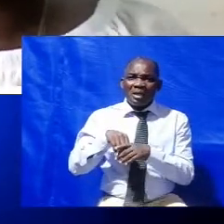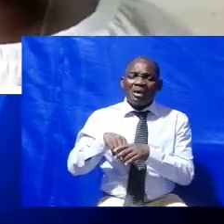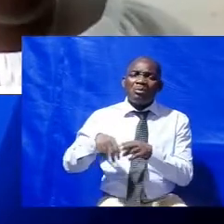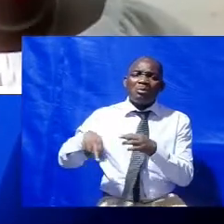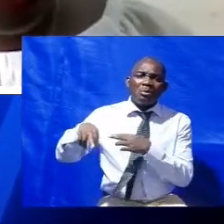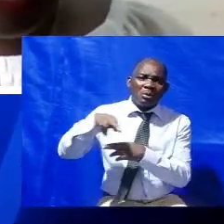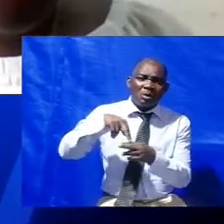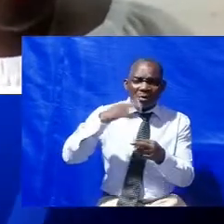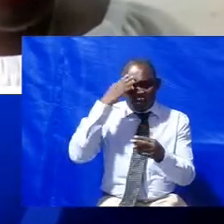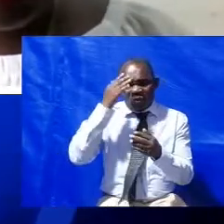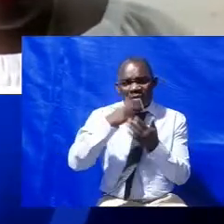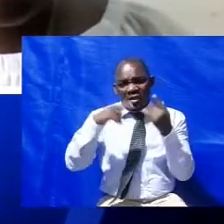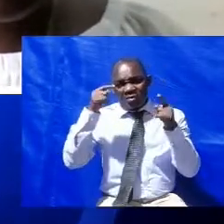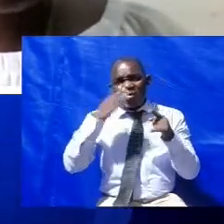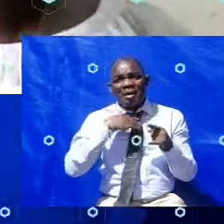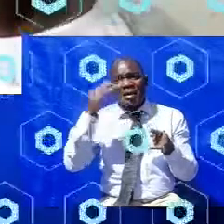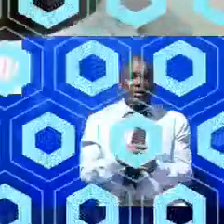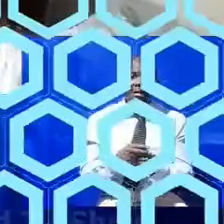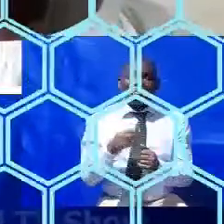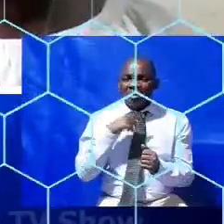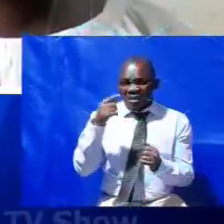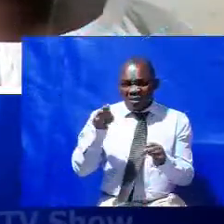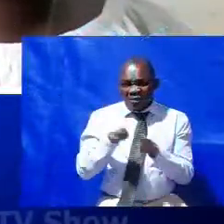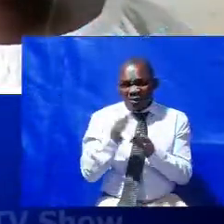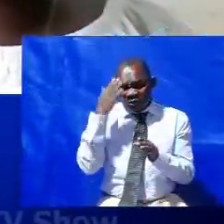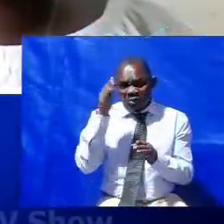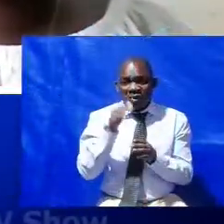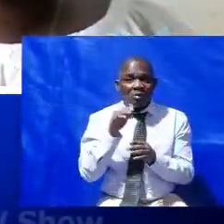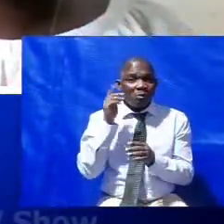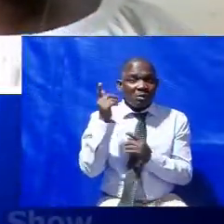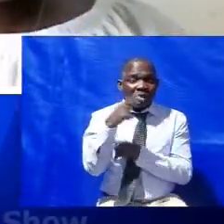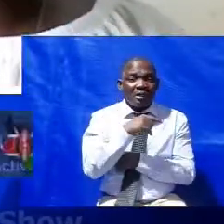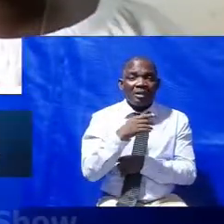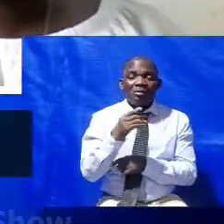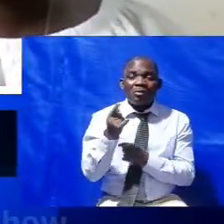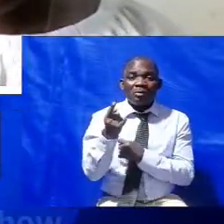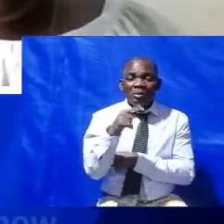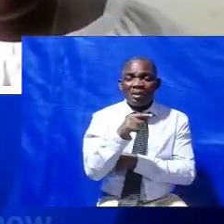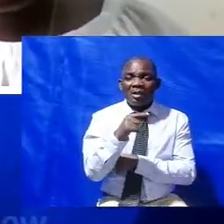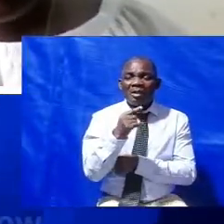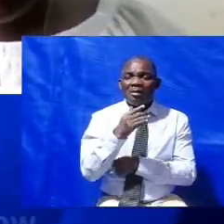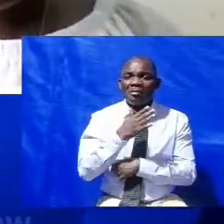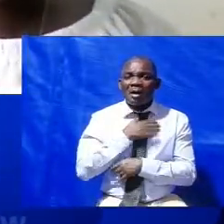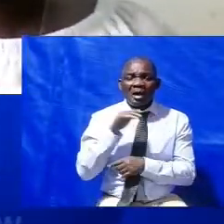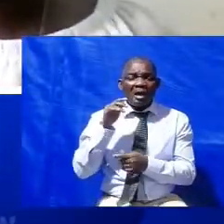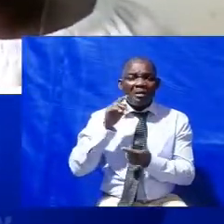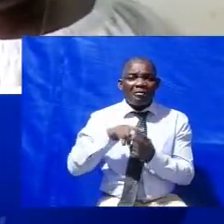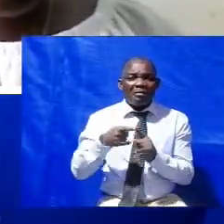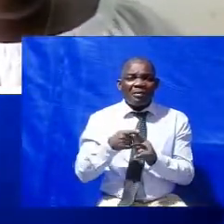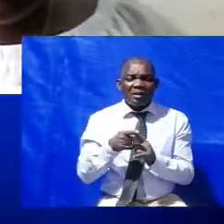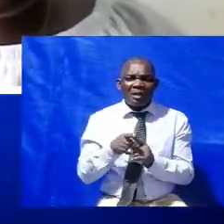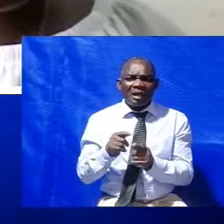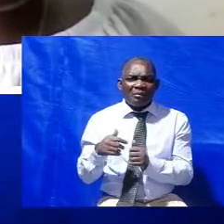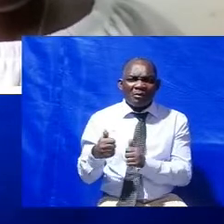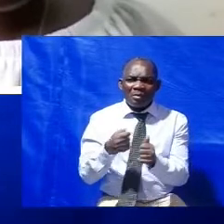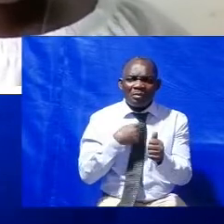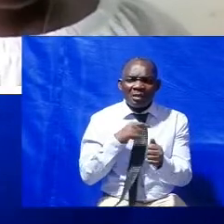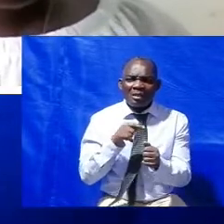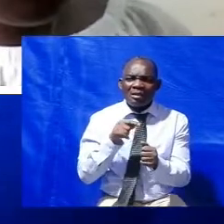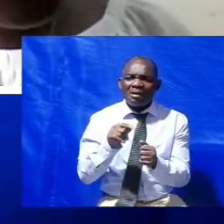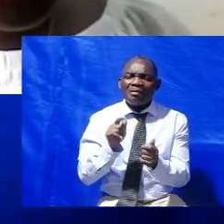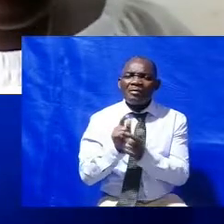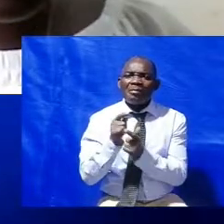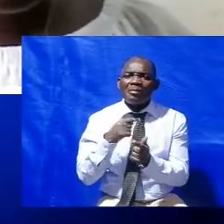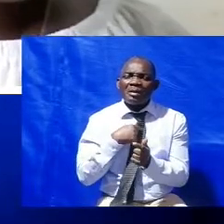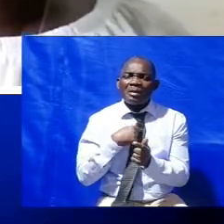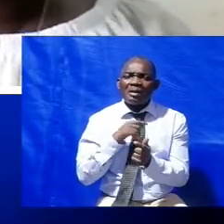around and I didn't know what was happening with me. So they followed me up and they found me in the market in the middle of the night